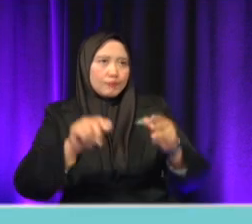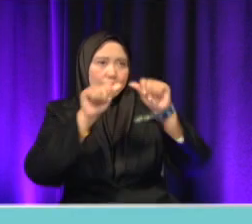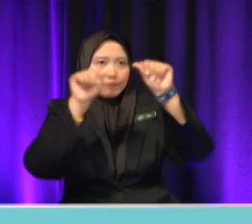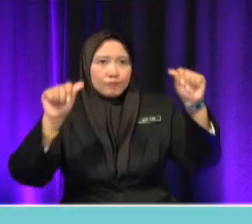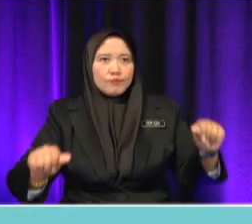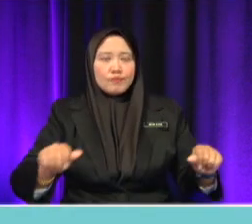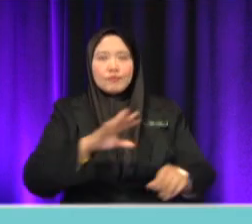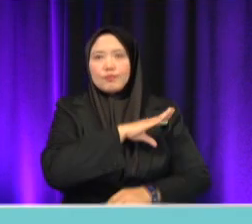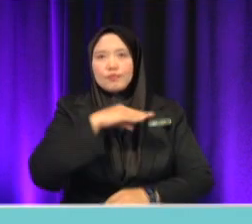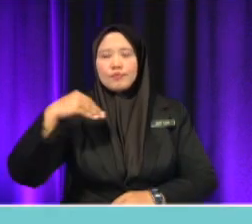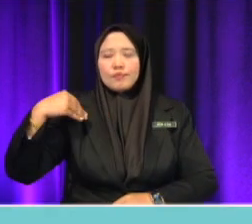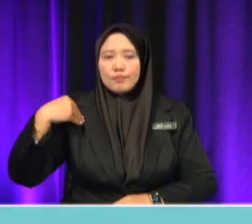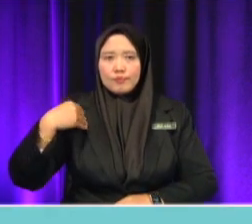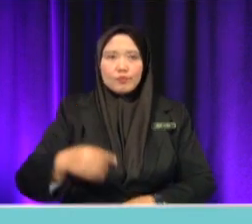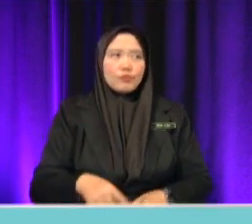answer these questions.